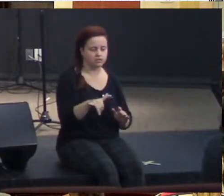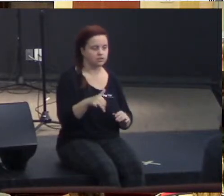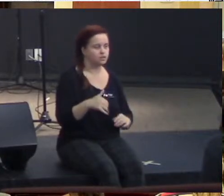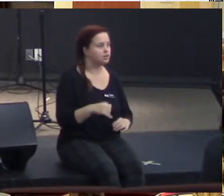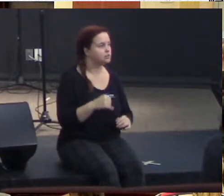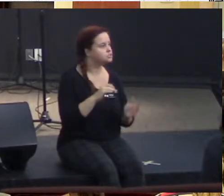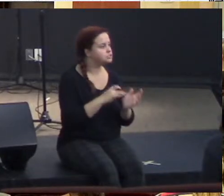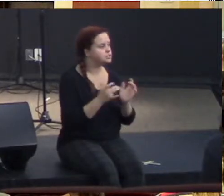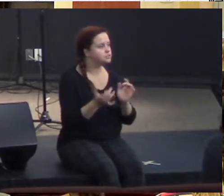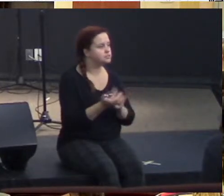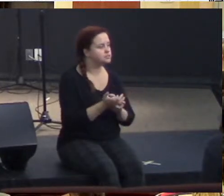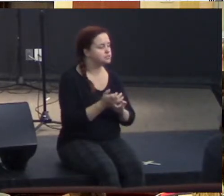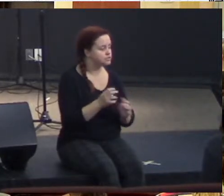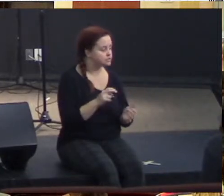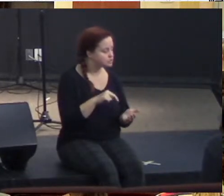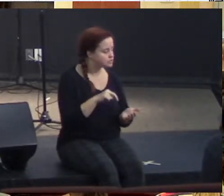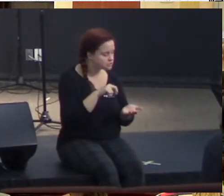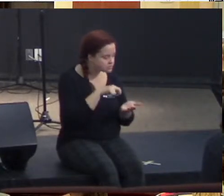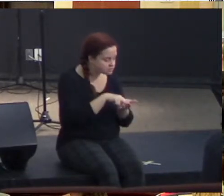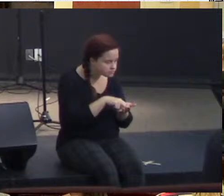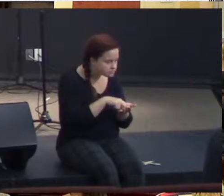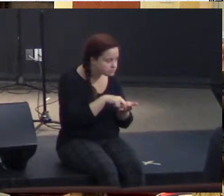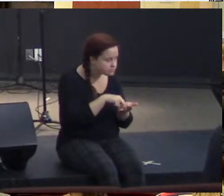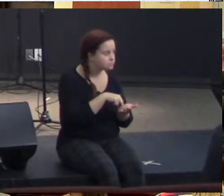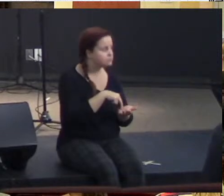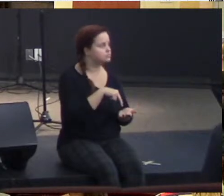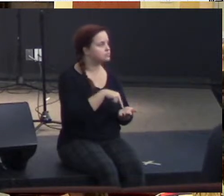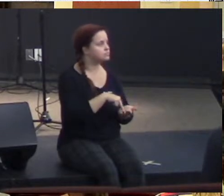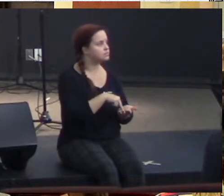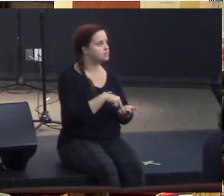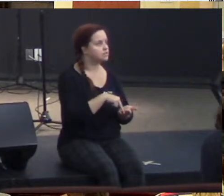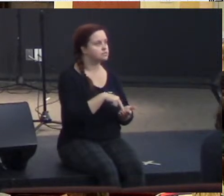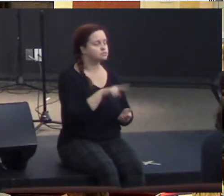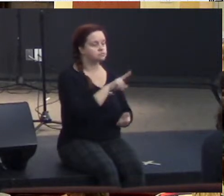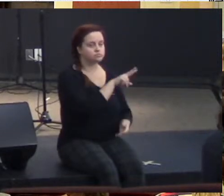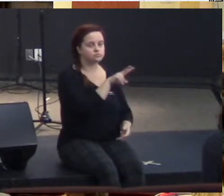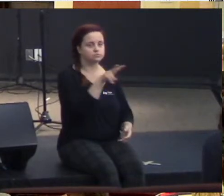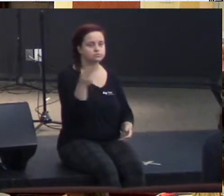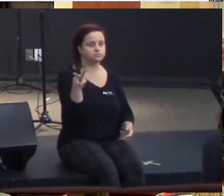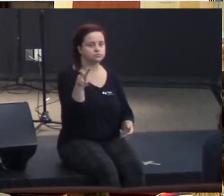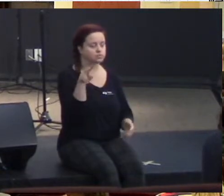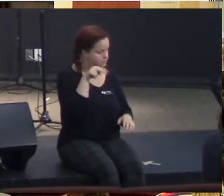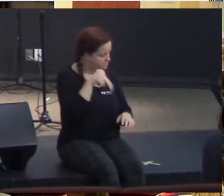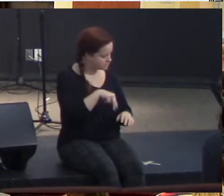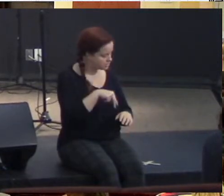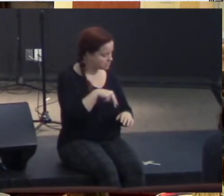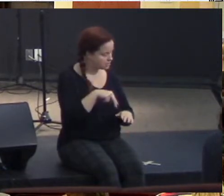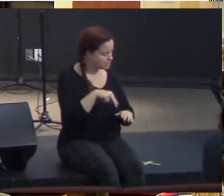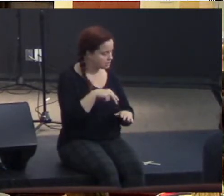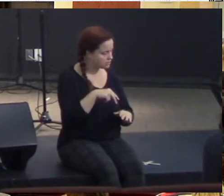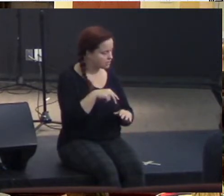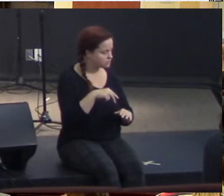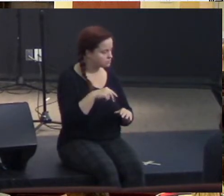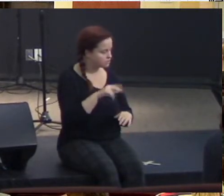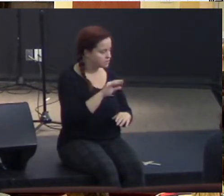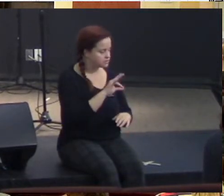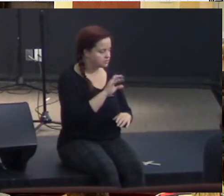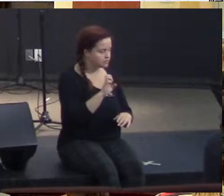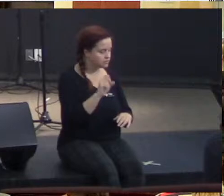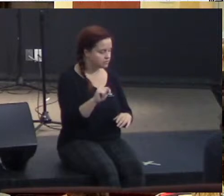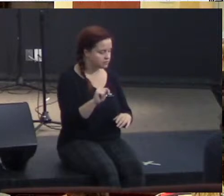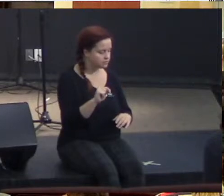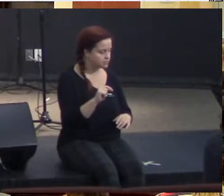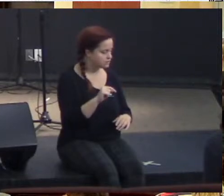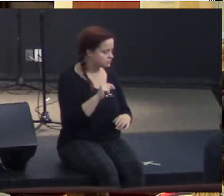down, just kind of over the crowd, looking down at his feet, saying that line. And then all you would hear is just rocks